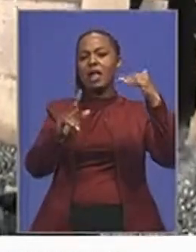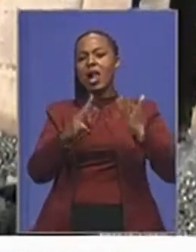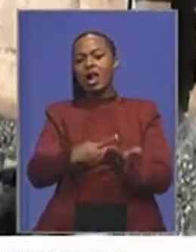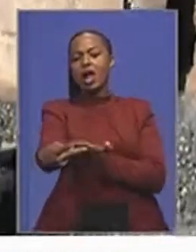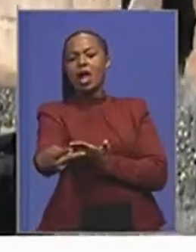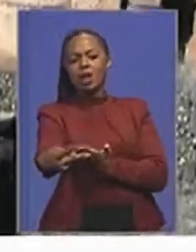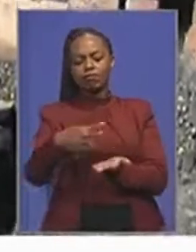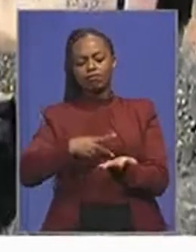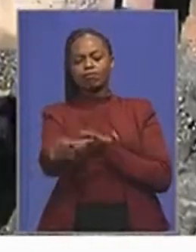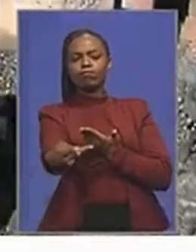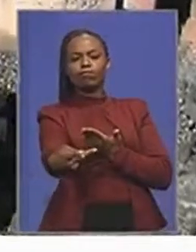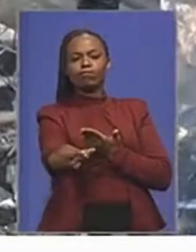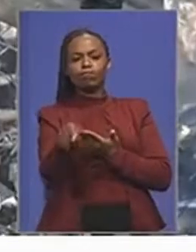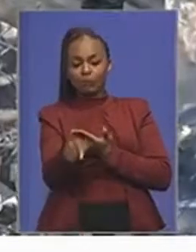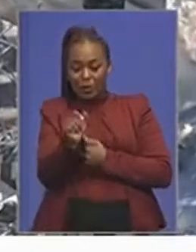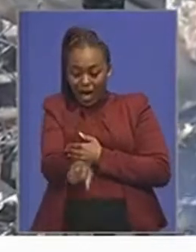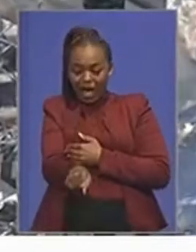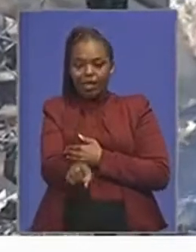here where the wires is.